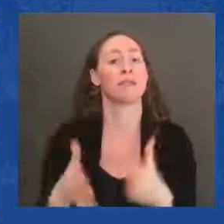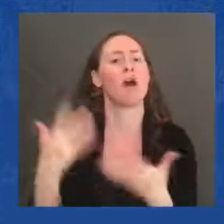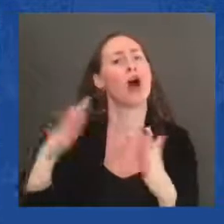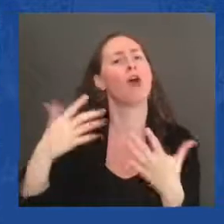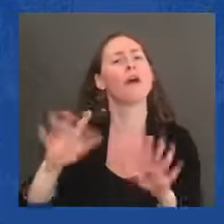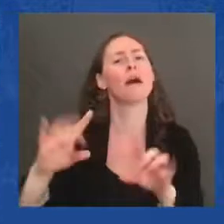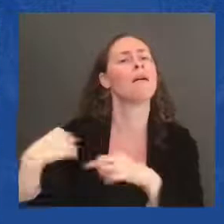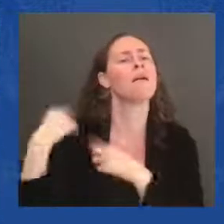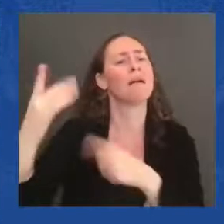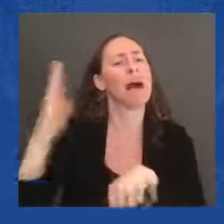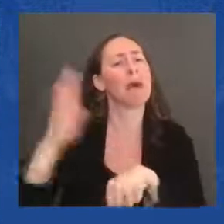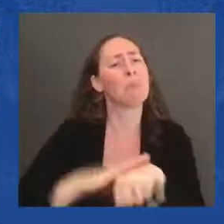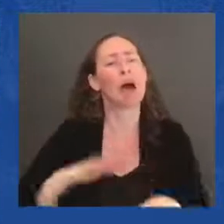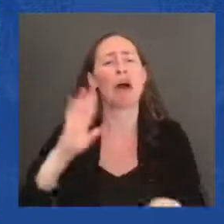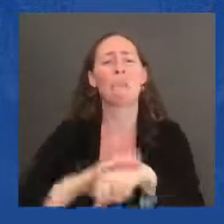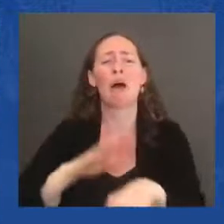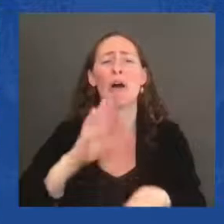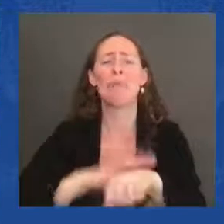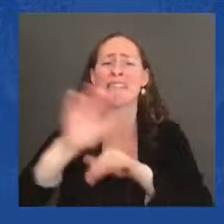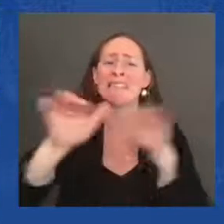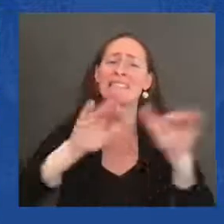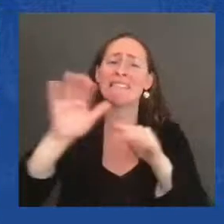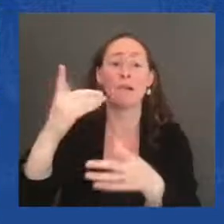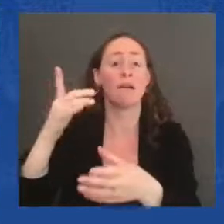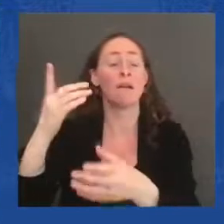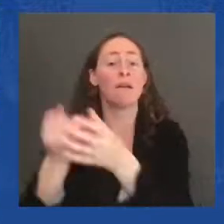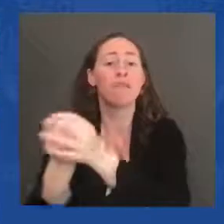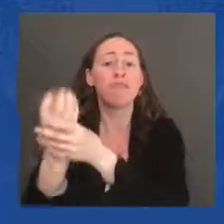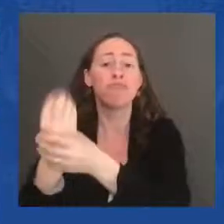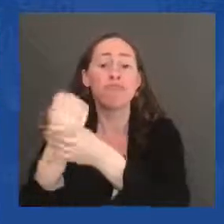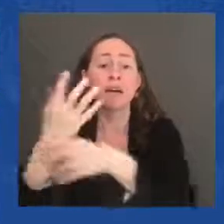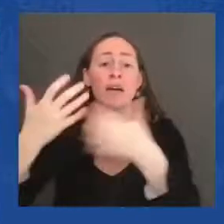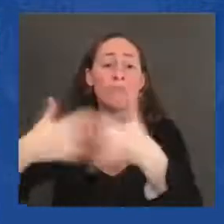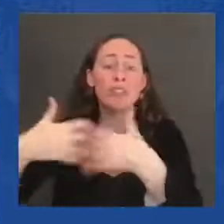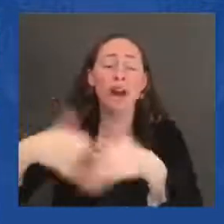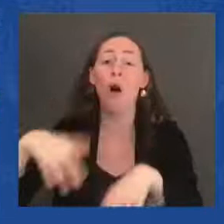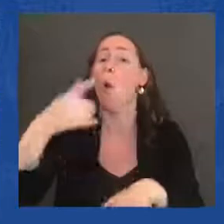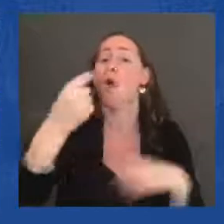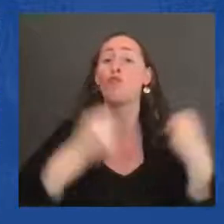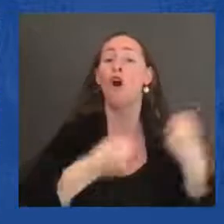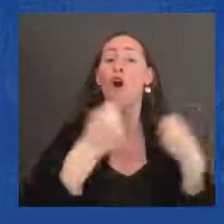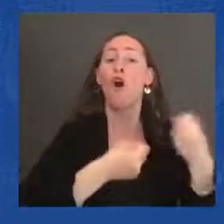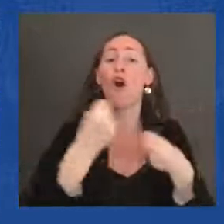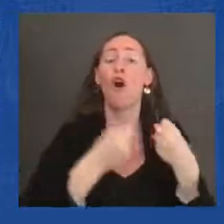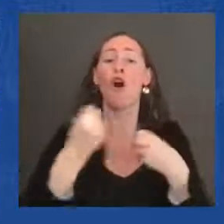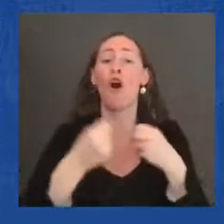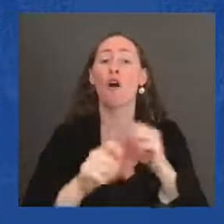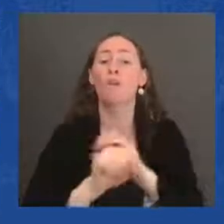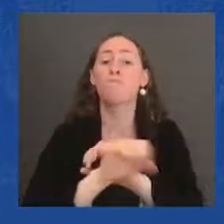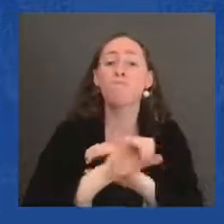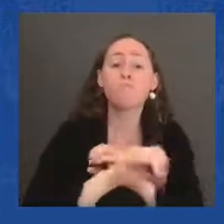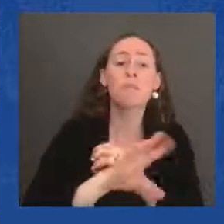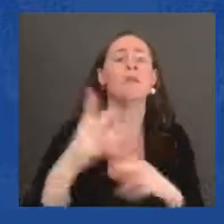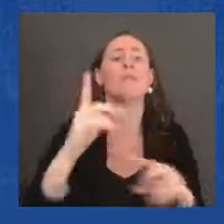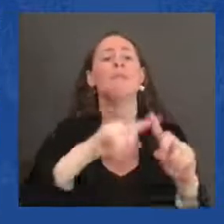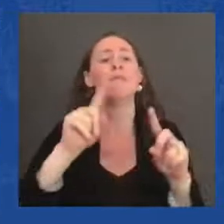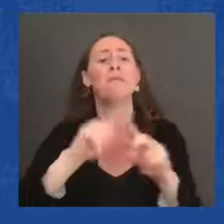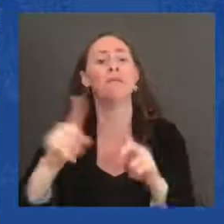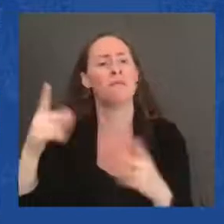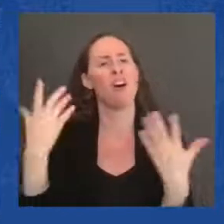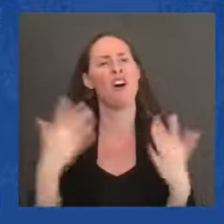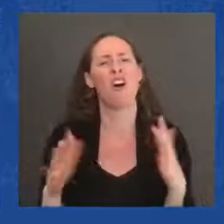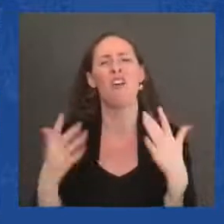things is going to take its consequences. And I learned a long time ago, Gov, that as a U.S.